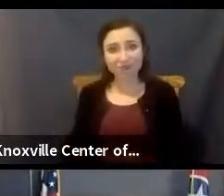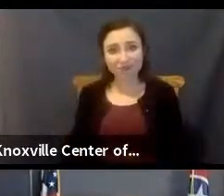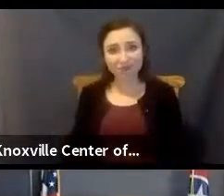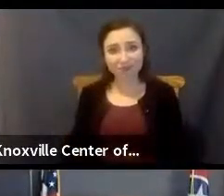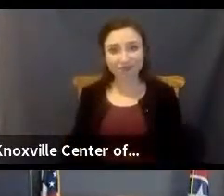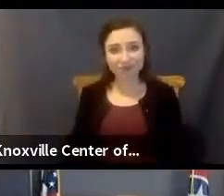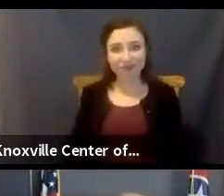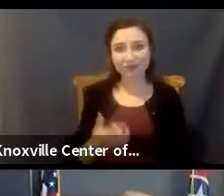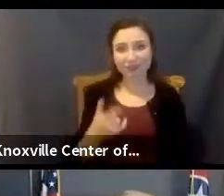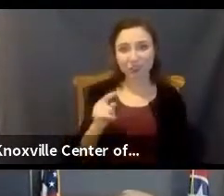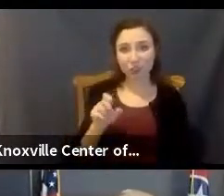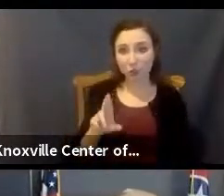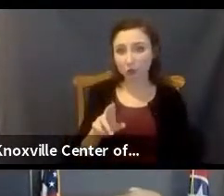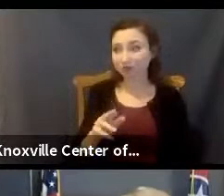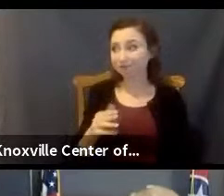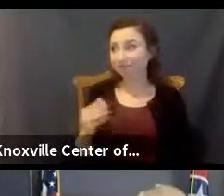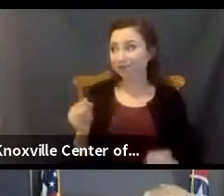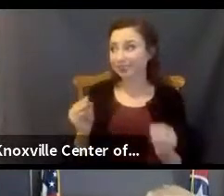Further discussion?